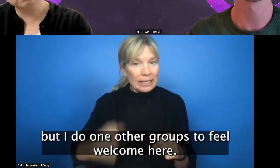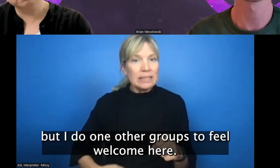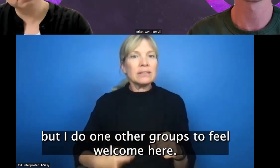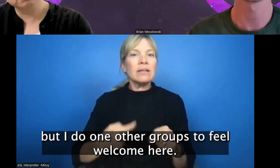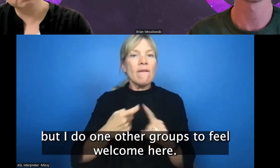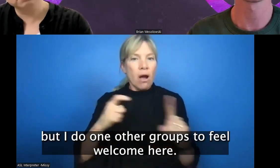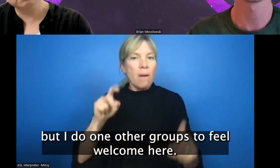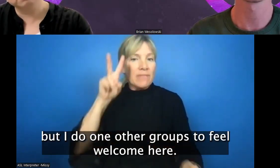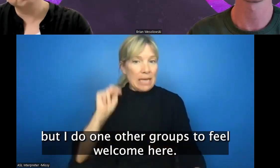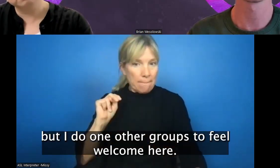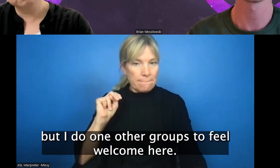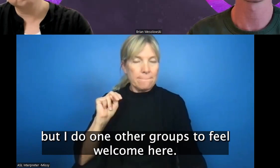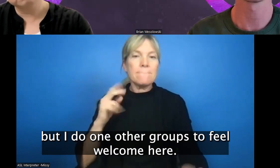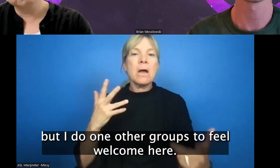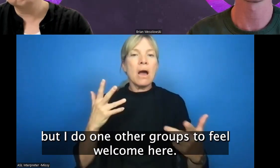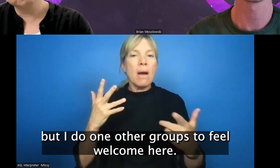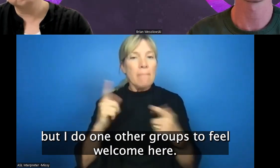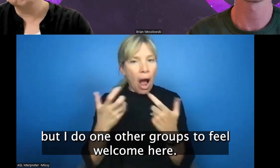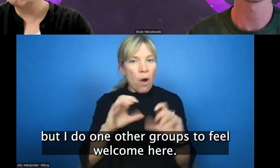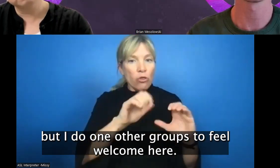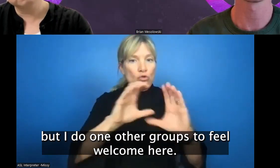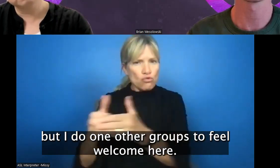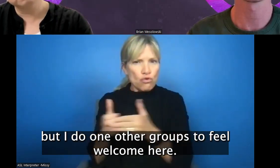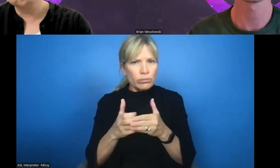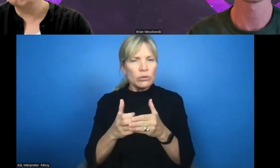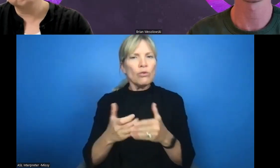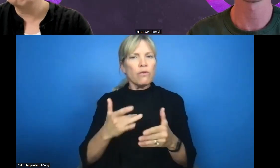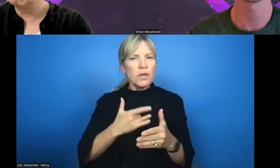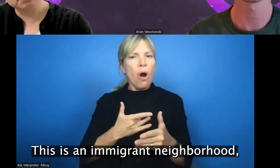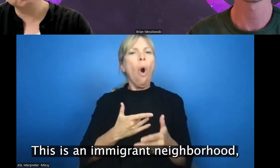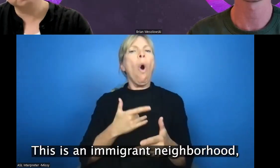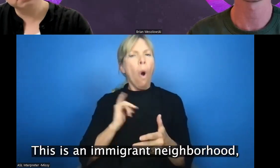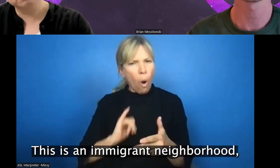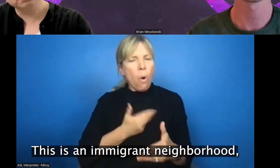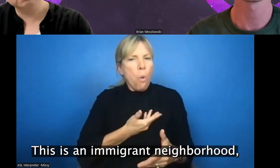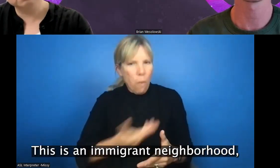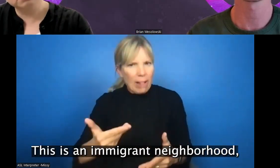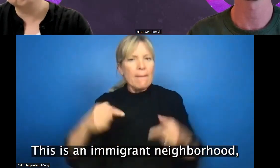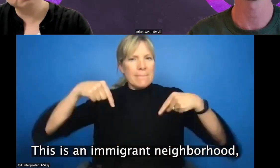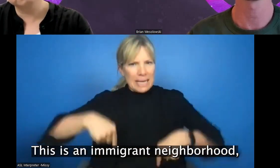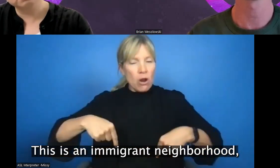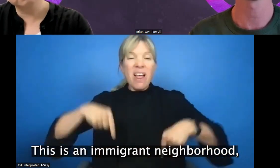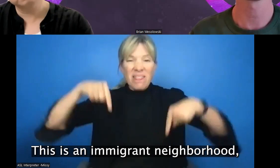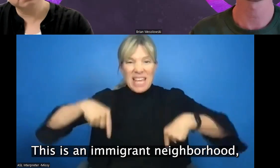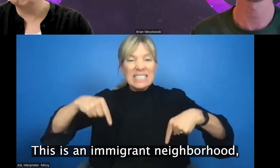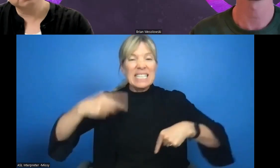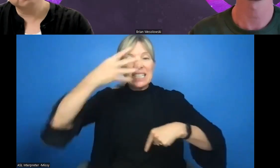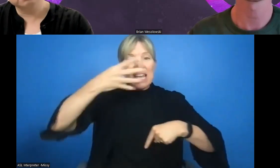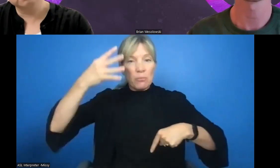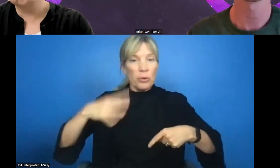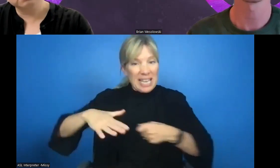do want other groups to feel welcome here. This is an immigrant